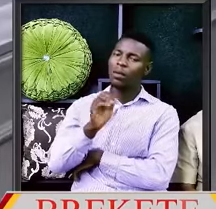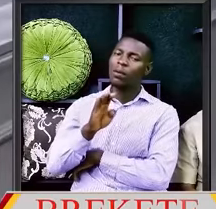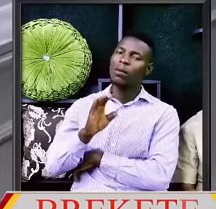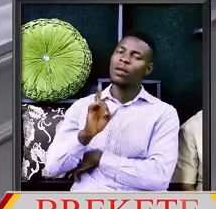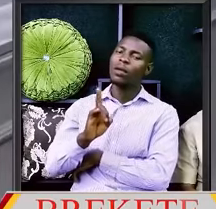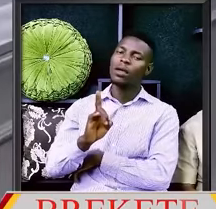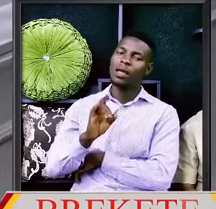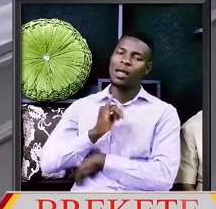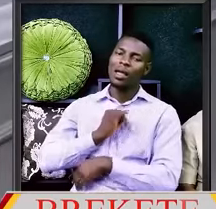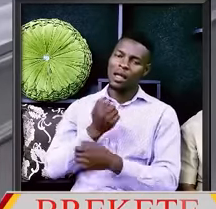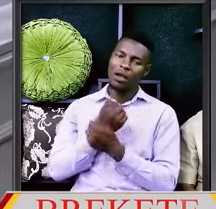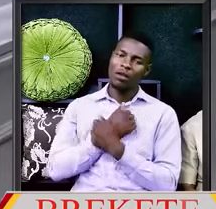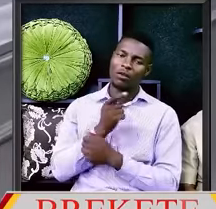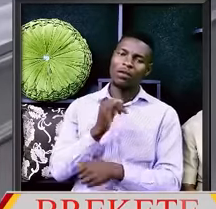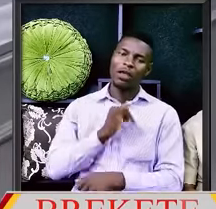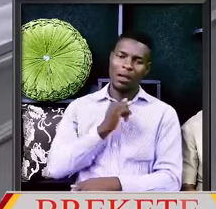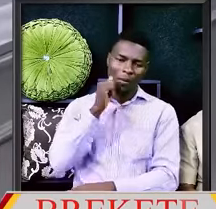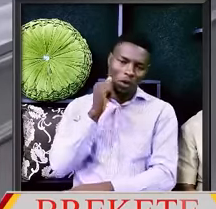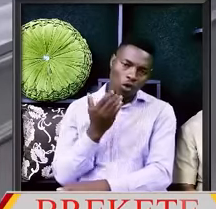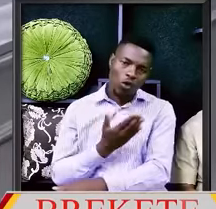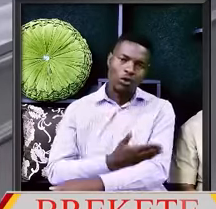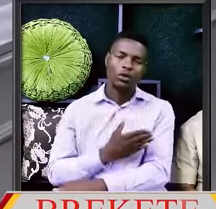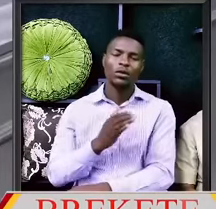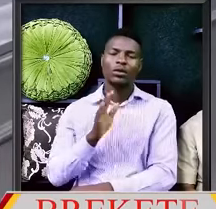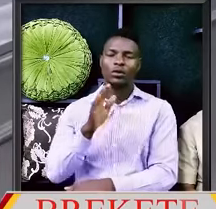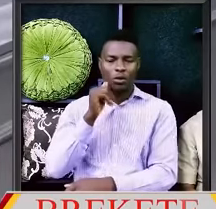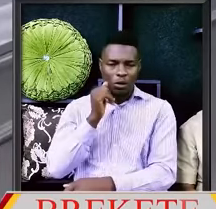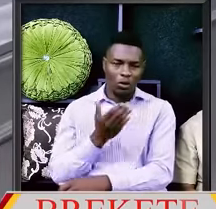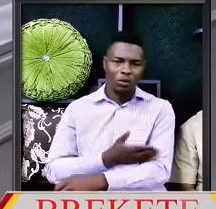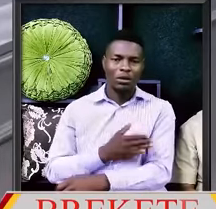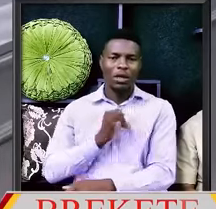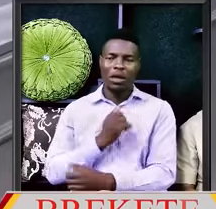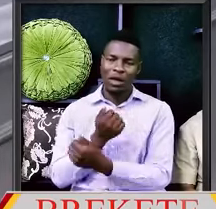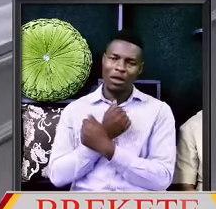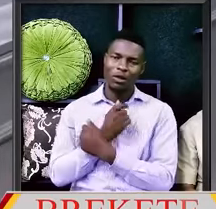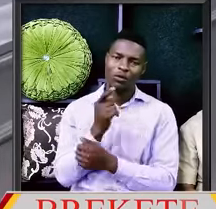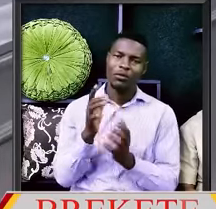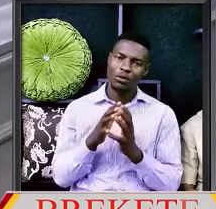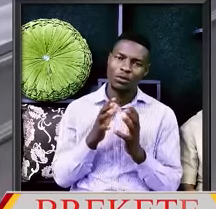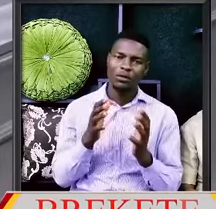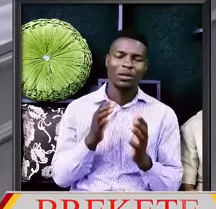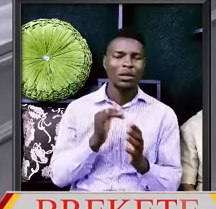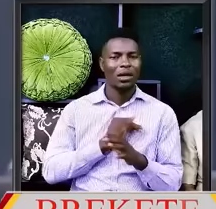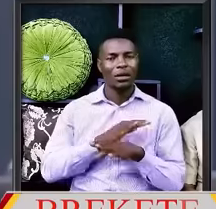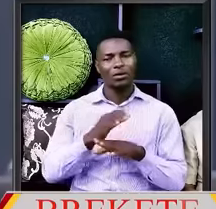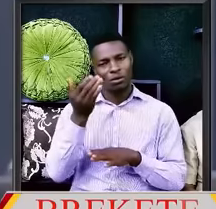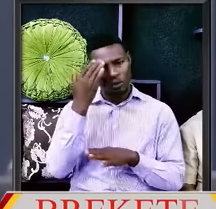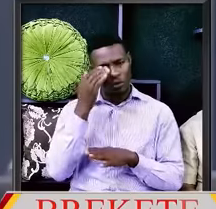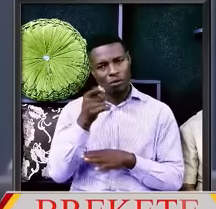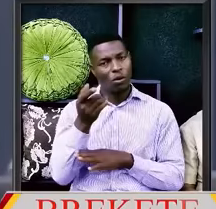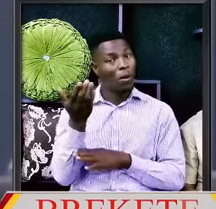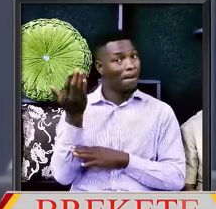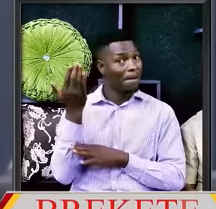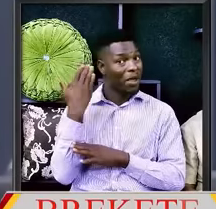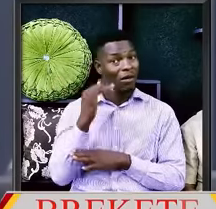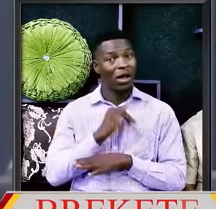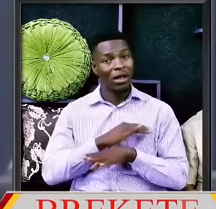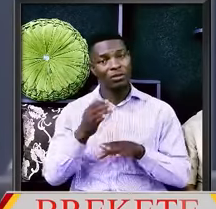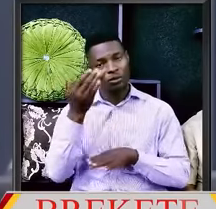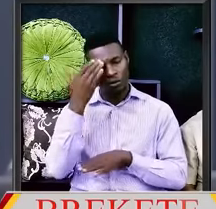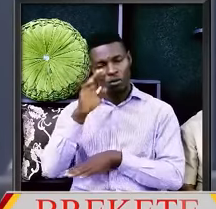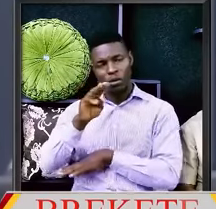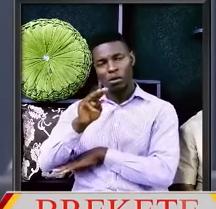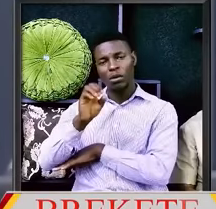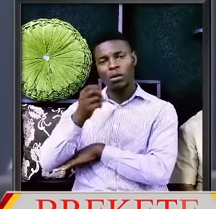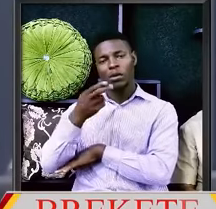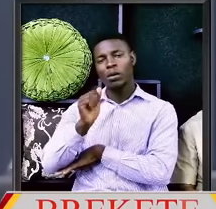sir. Mm. I'm your daughter, your daughter's daughter. I love you so much. Mm. I didn't know you before, and I didn't know Mohbad’s. Mm.